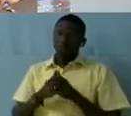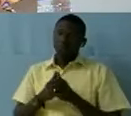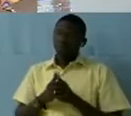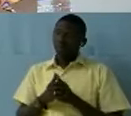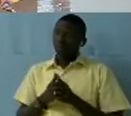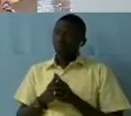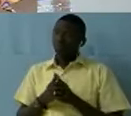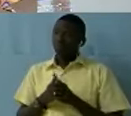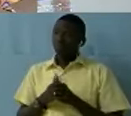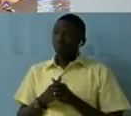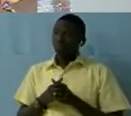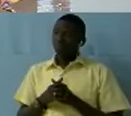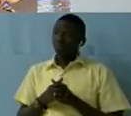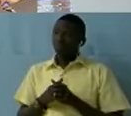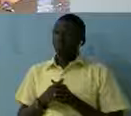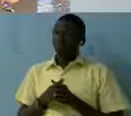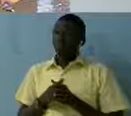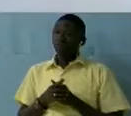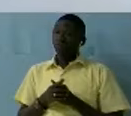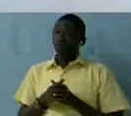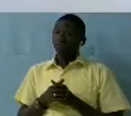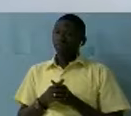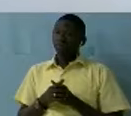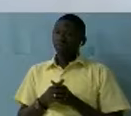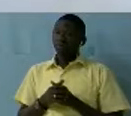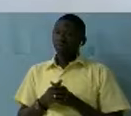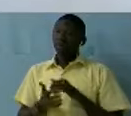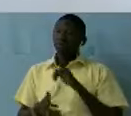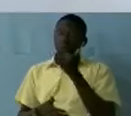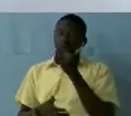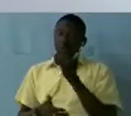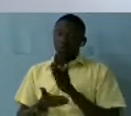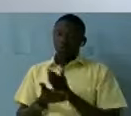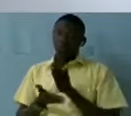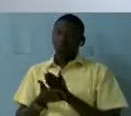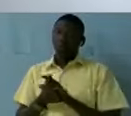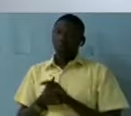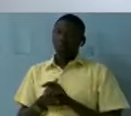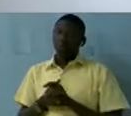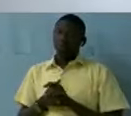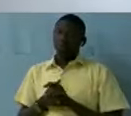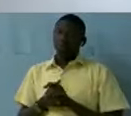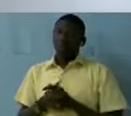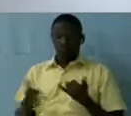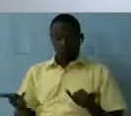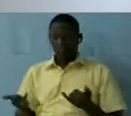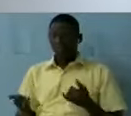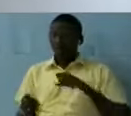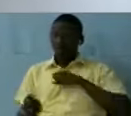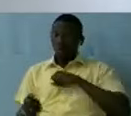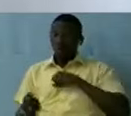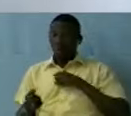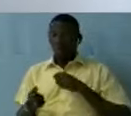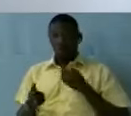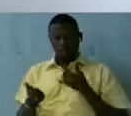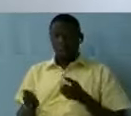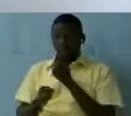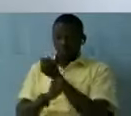That is the way it is. Don't you see I'm in